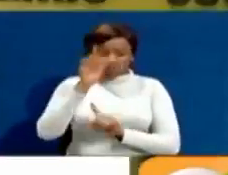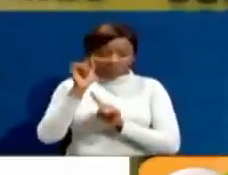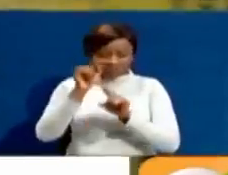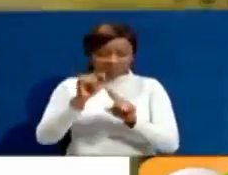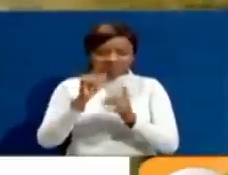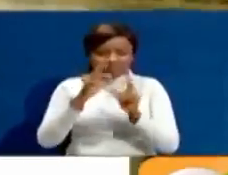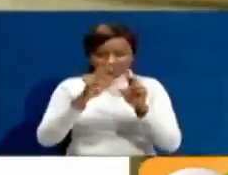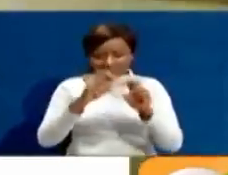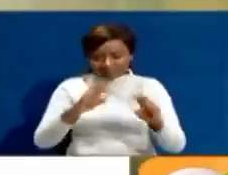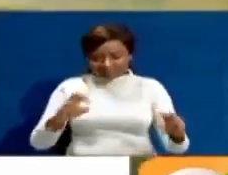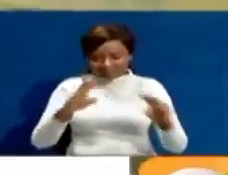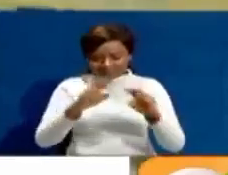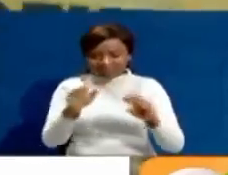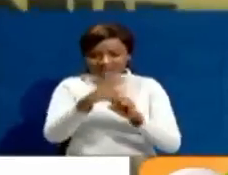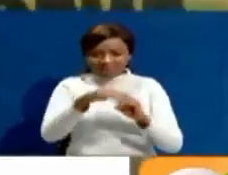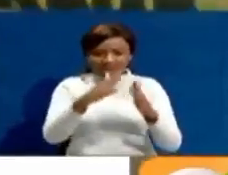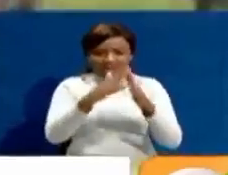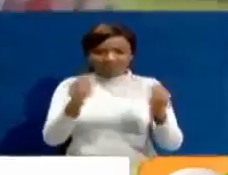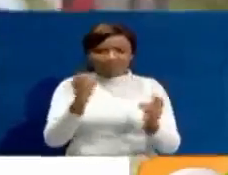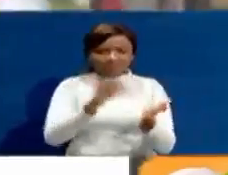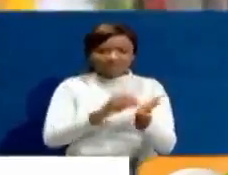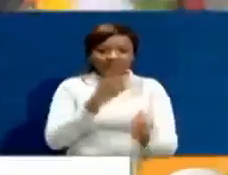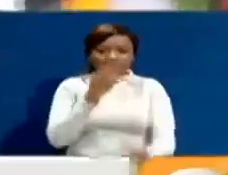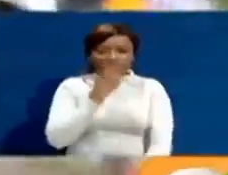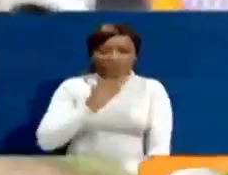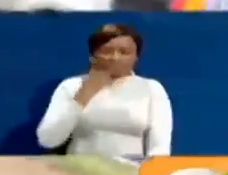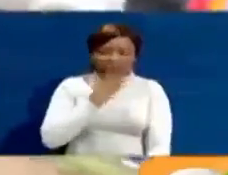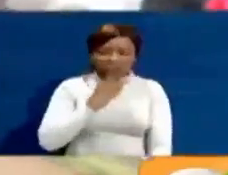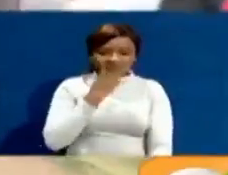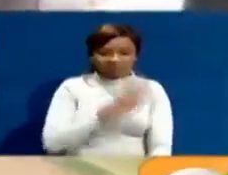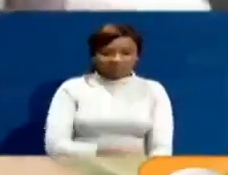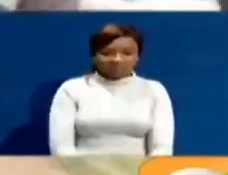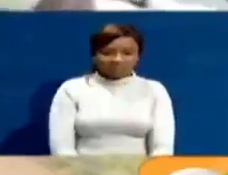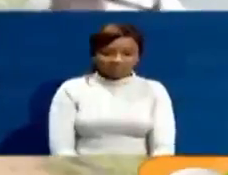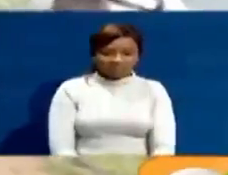are expected to revisit the scene Wednesday. Hassan Mugambi, Citizen TV.